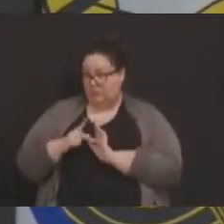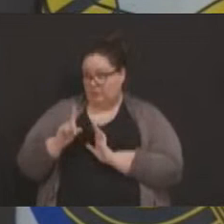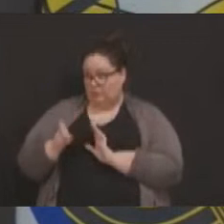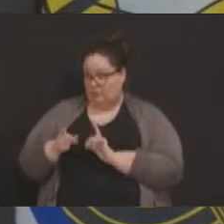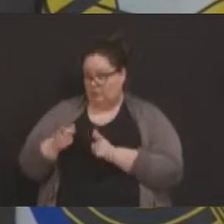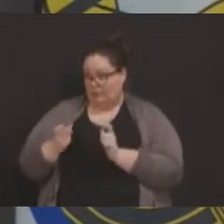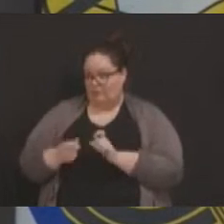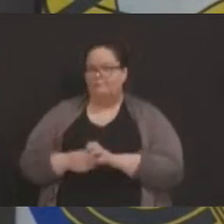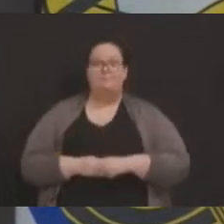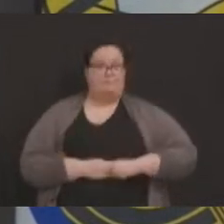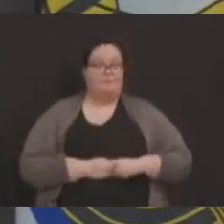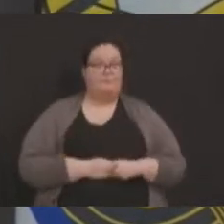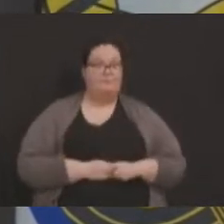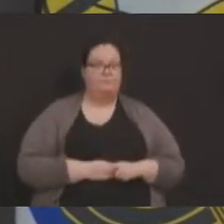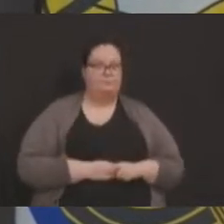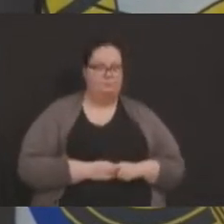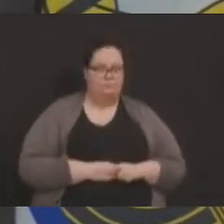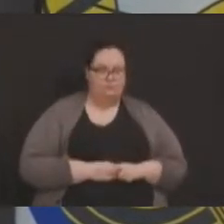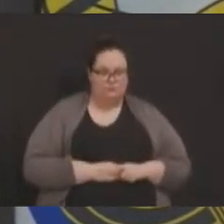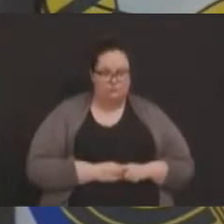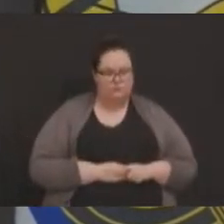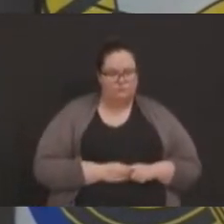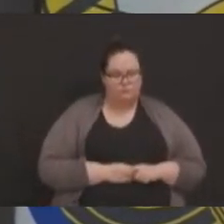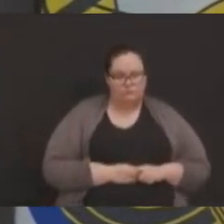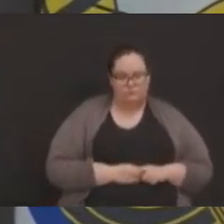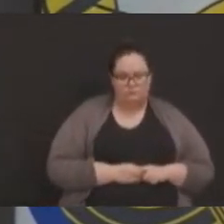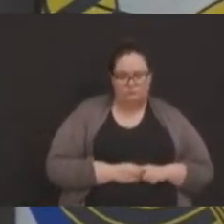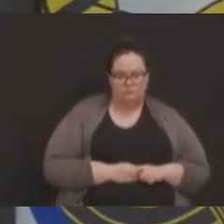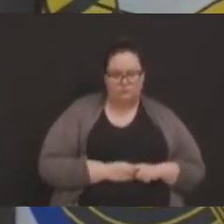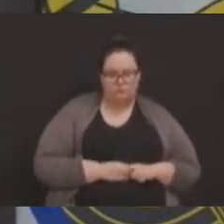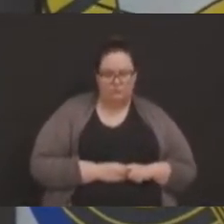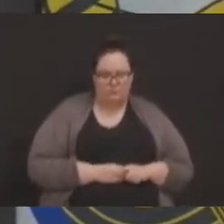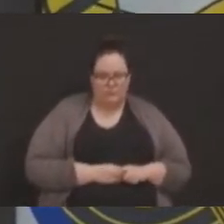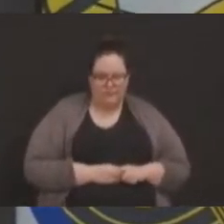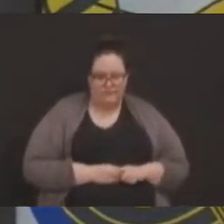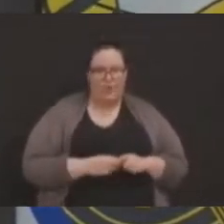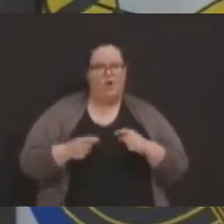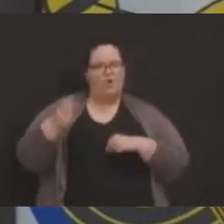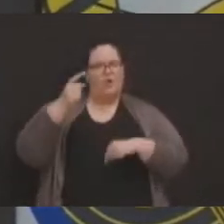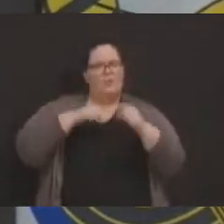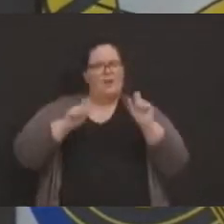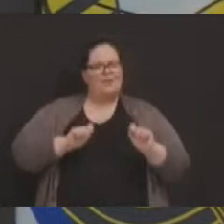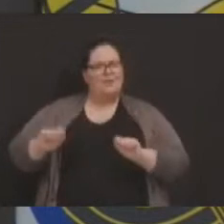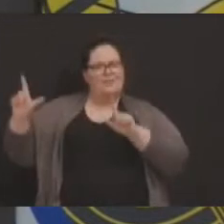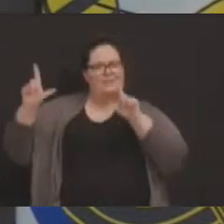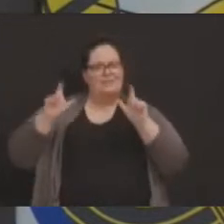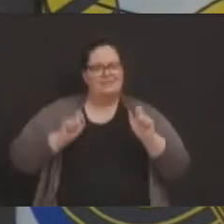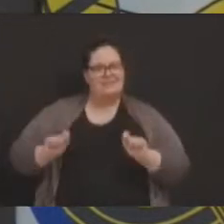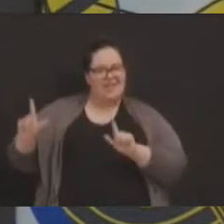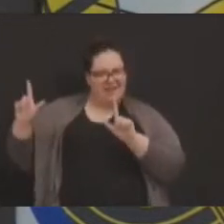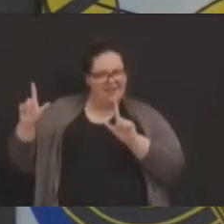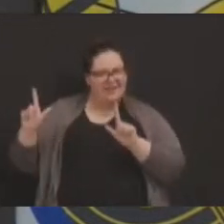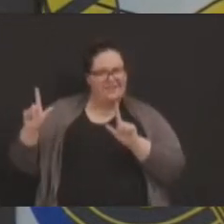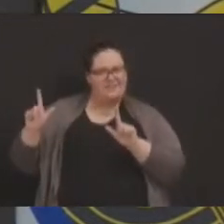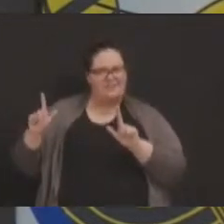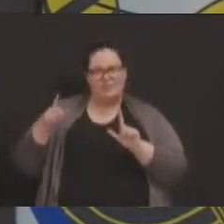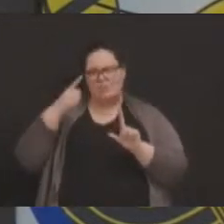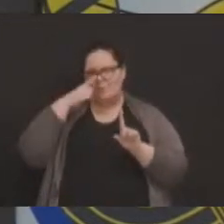some more information about what exactly those are portraying? Perhaps you can tell us, whether the different shading or size of the